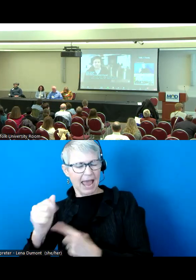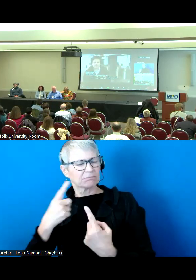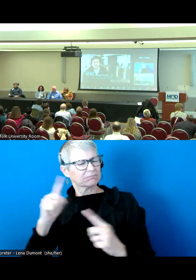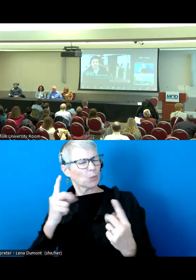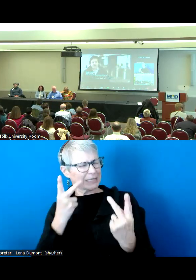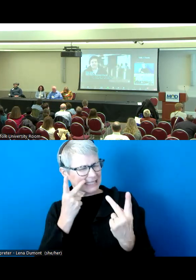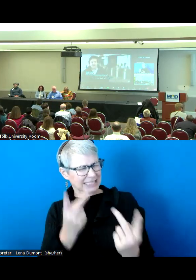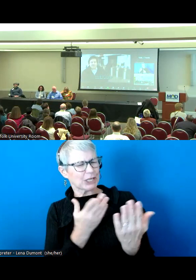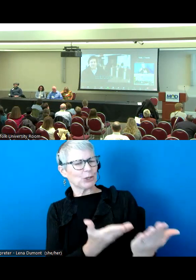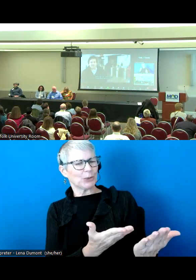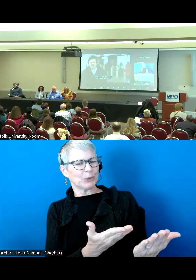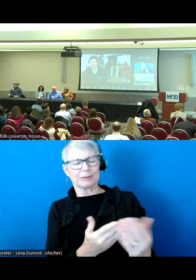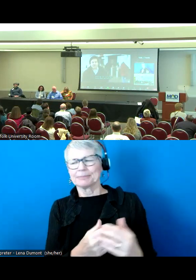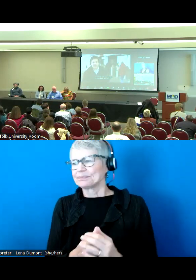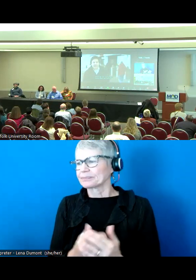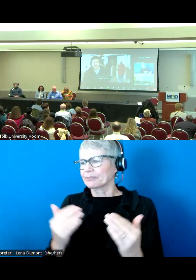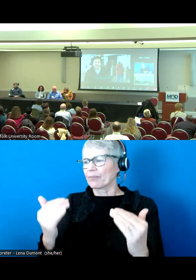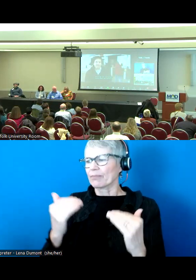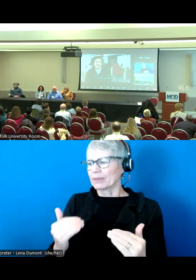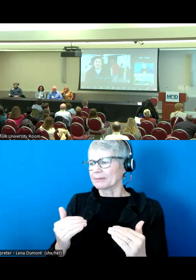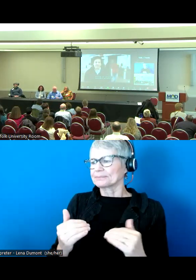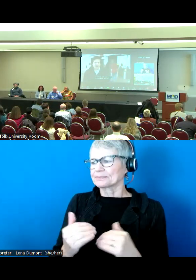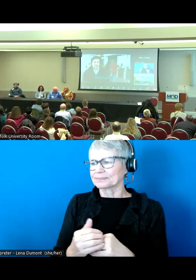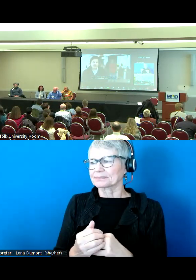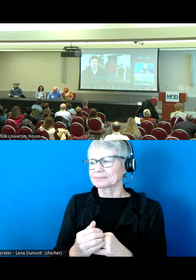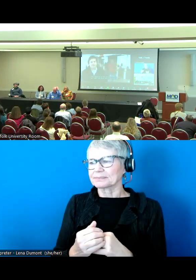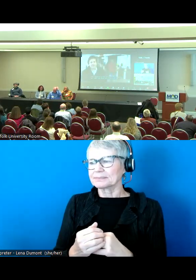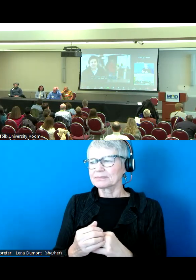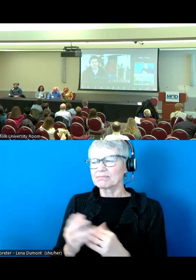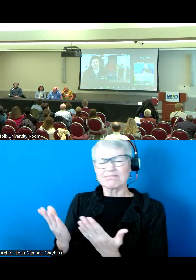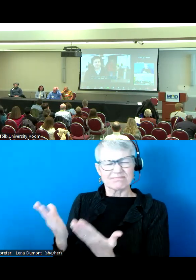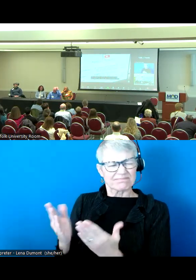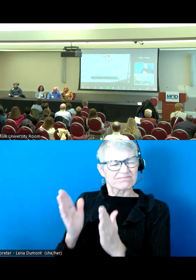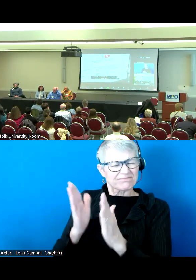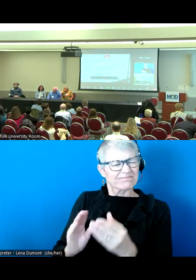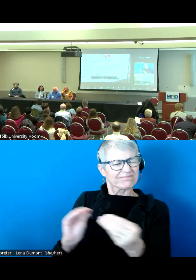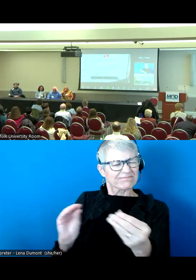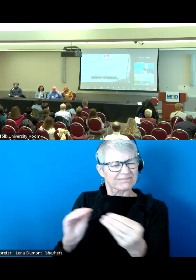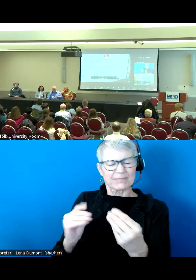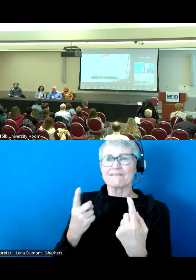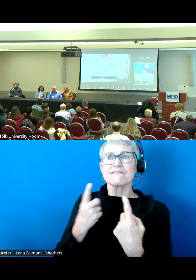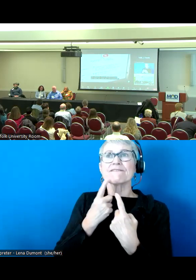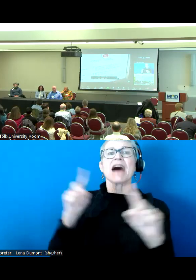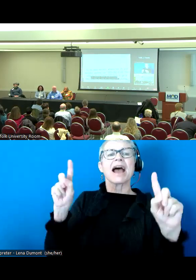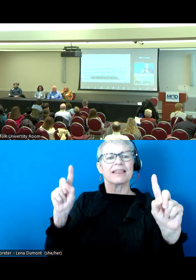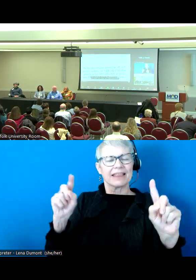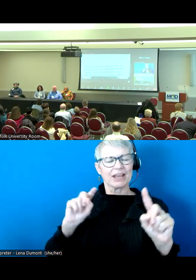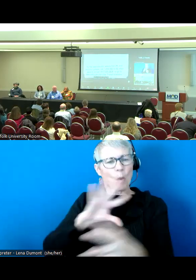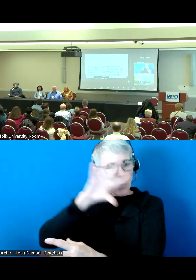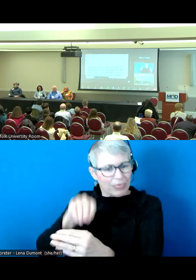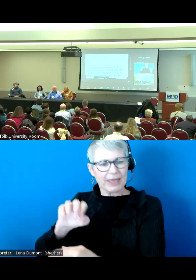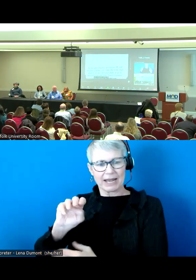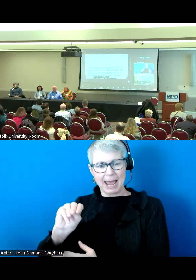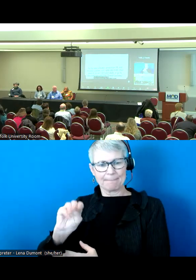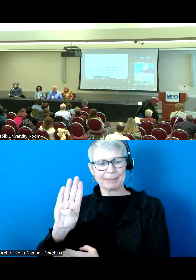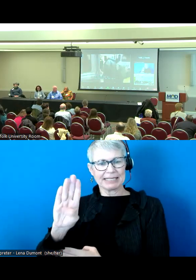lawsuit, having an internal advocacy network for people with disabilities so that we can be represented, our